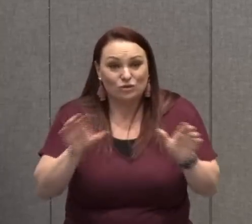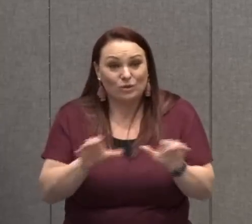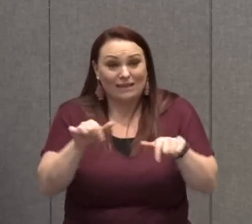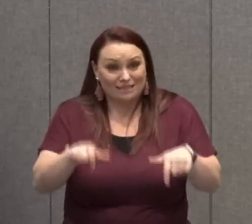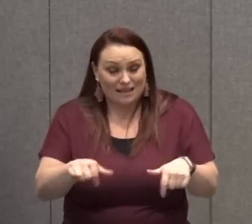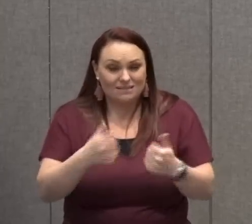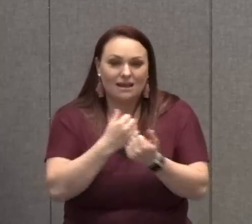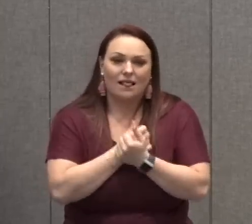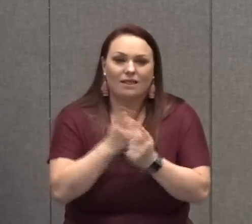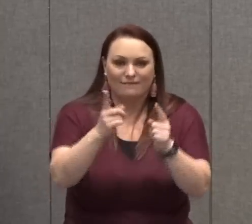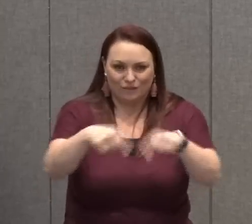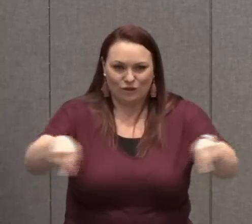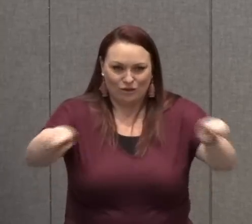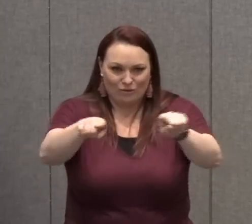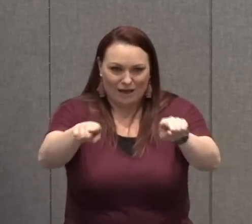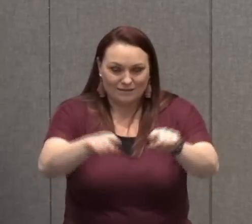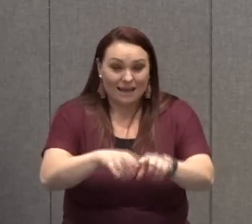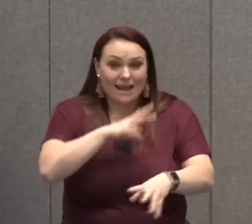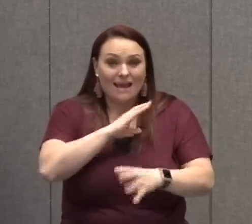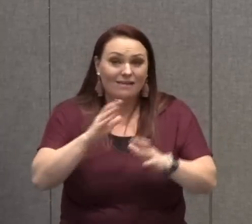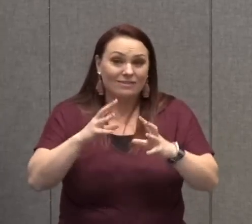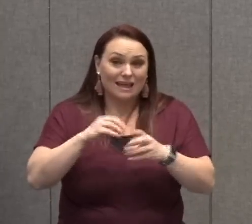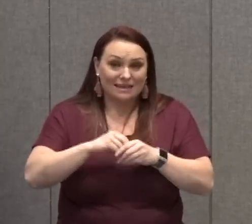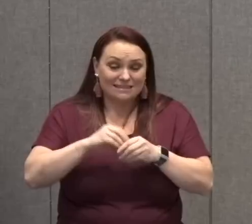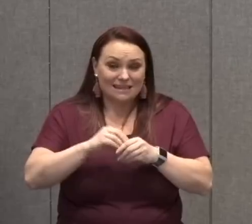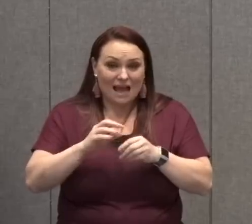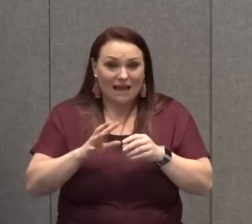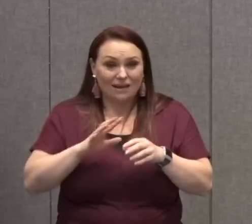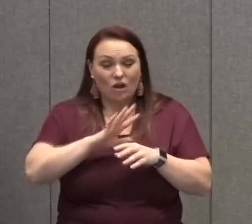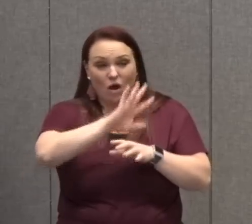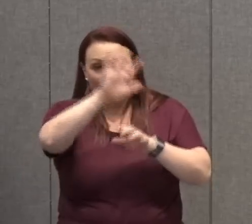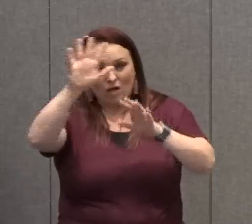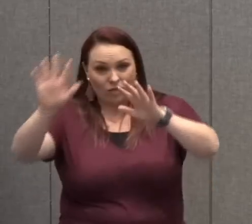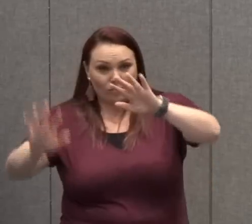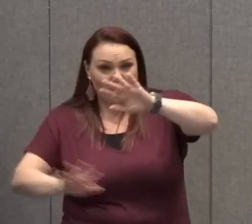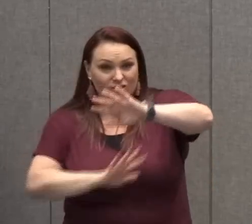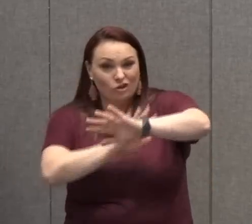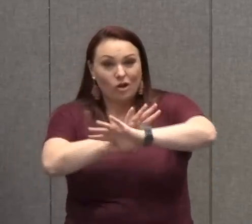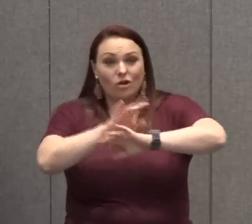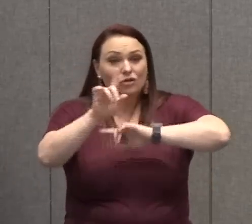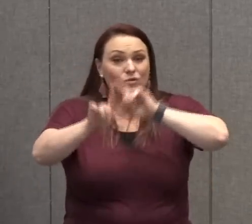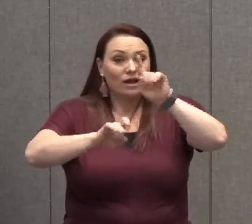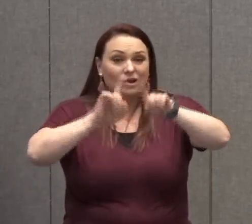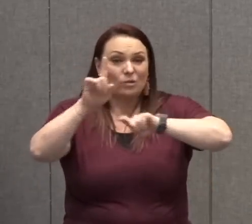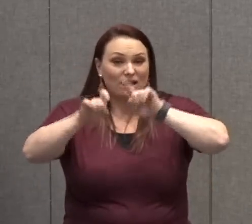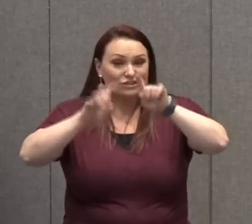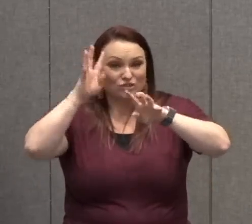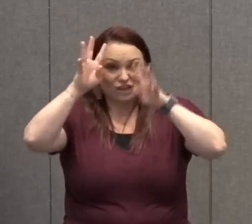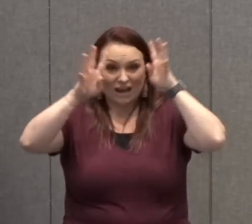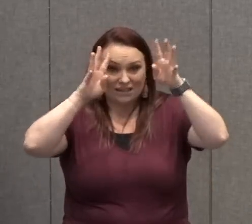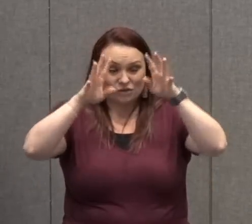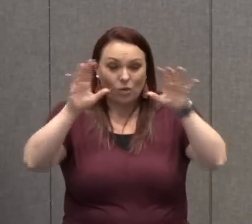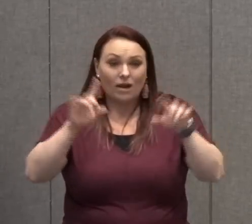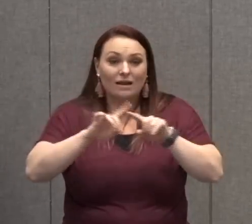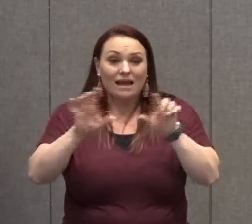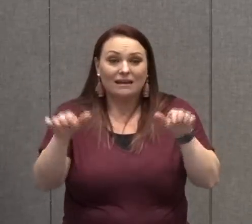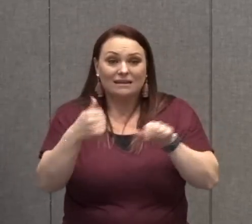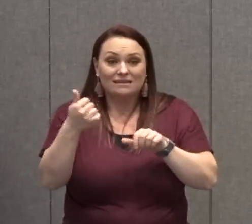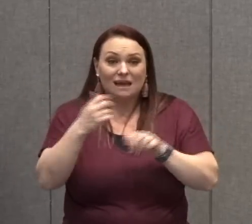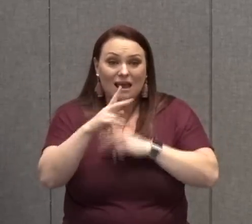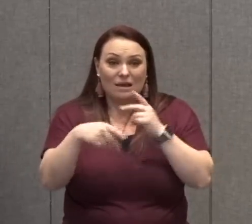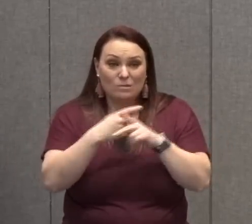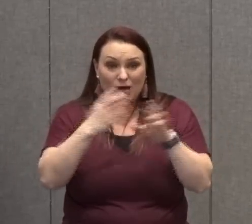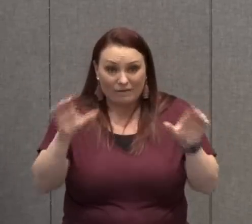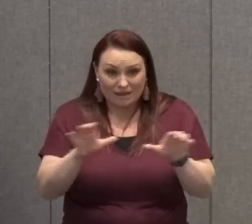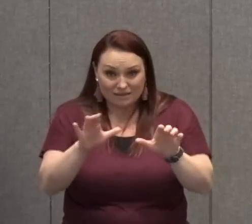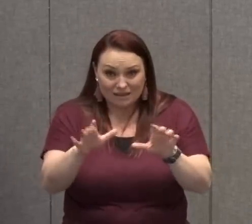and then inside or all around you can do any type of questions or any type of activities that have to do with